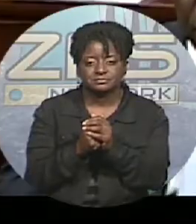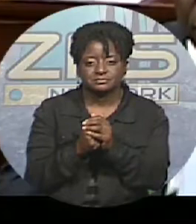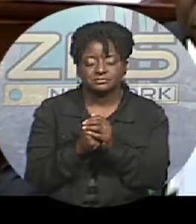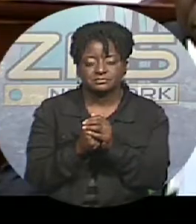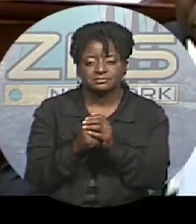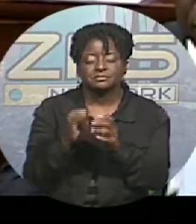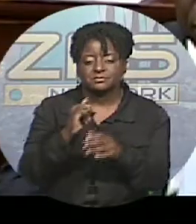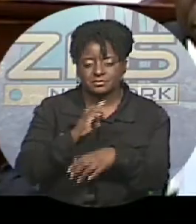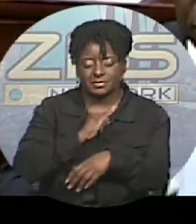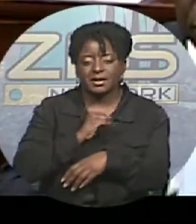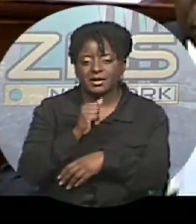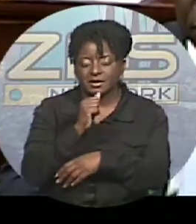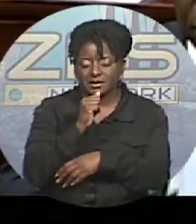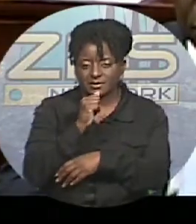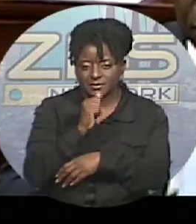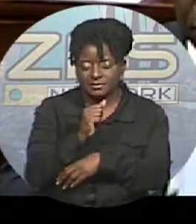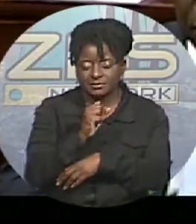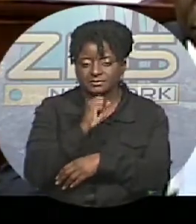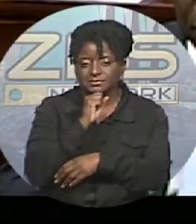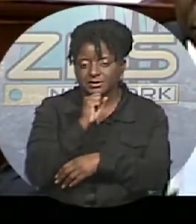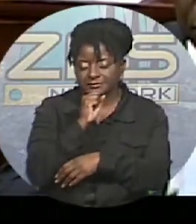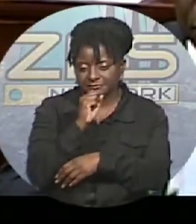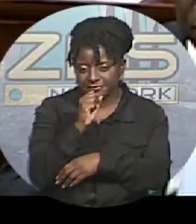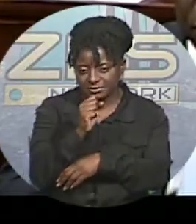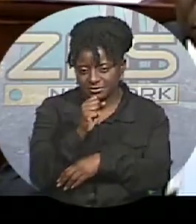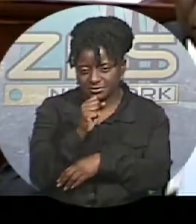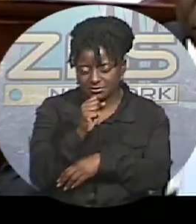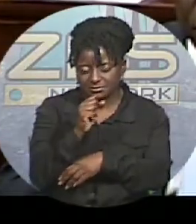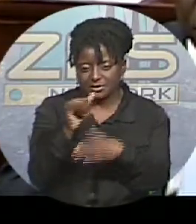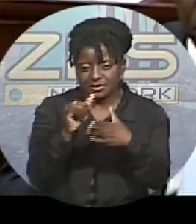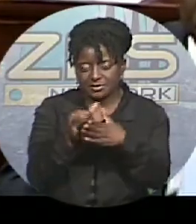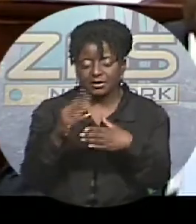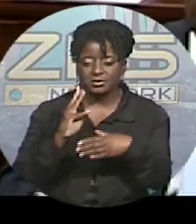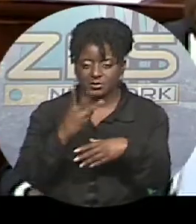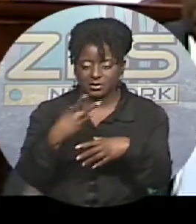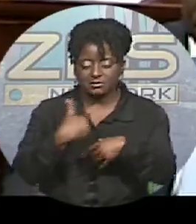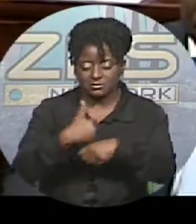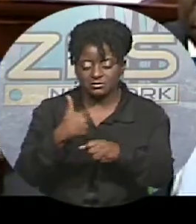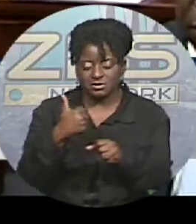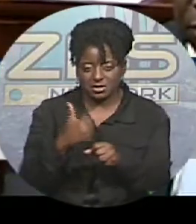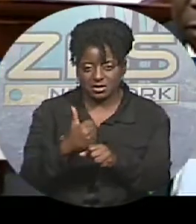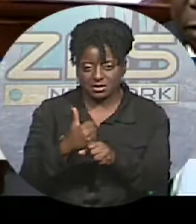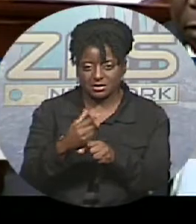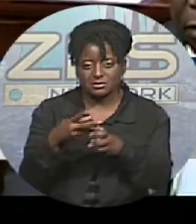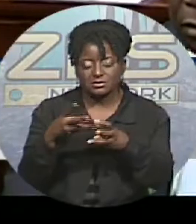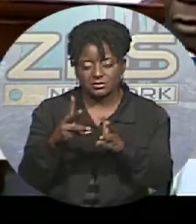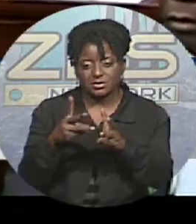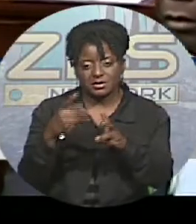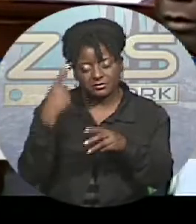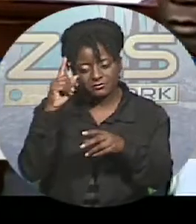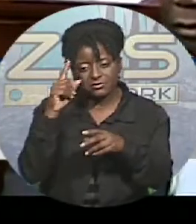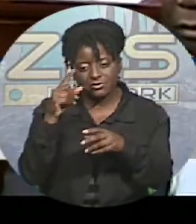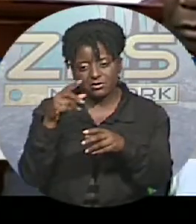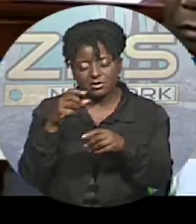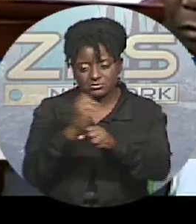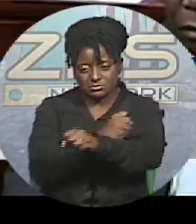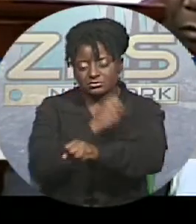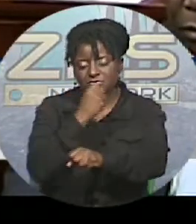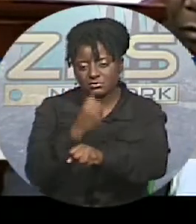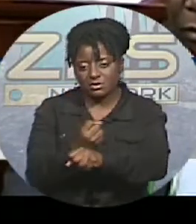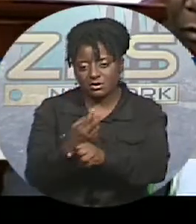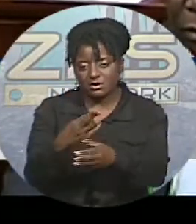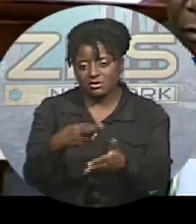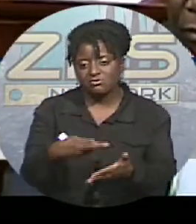I am convinced that we have set the stage for solid recovery and expansion of our